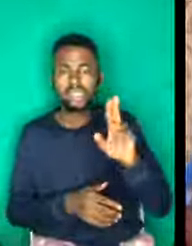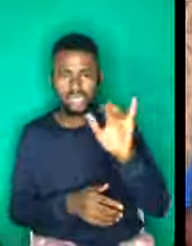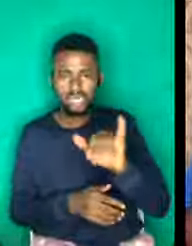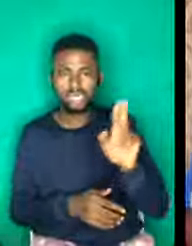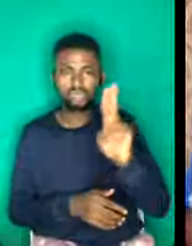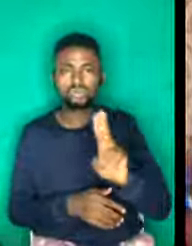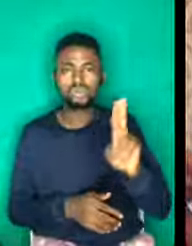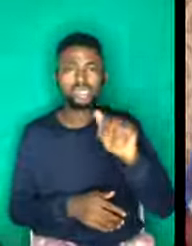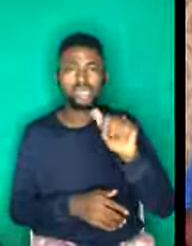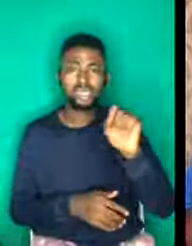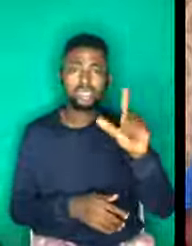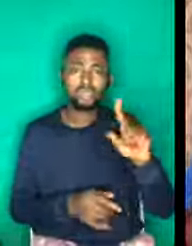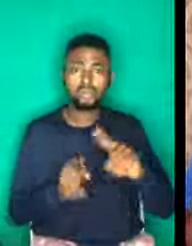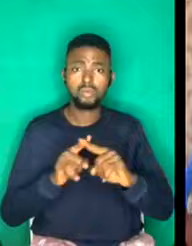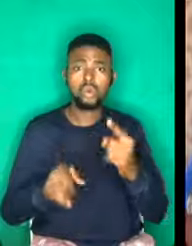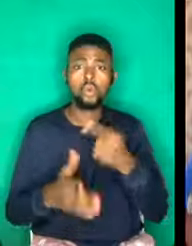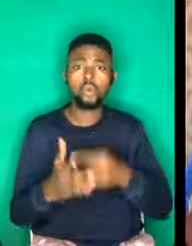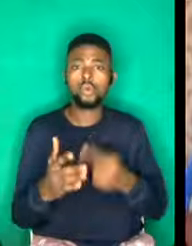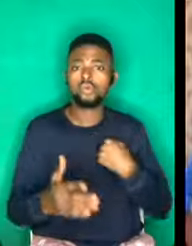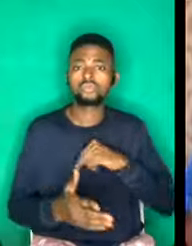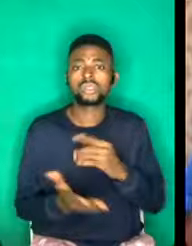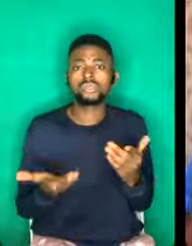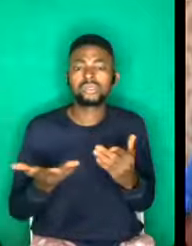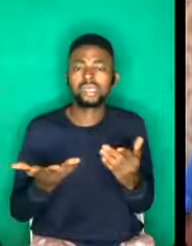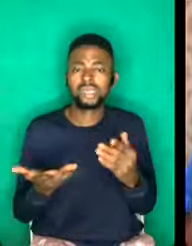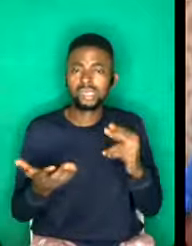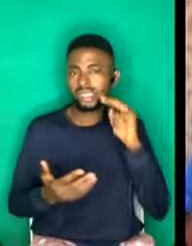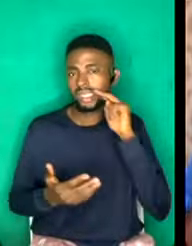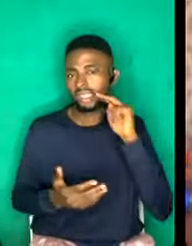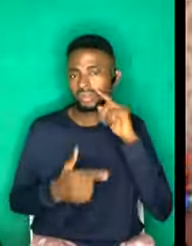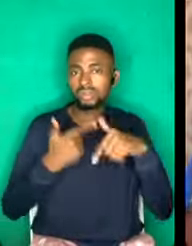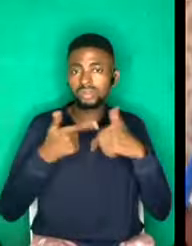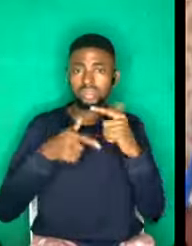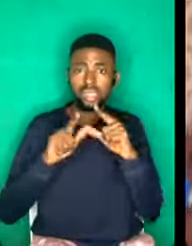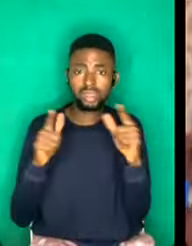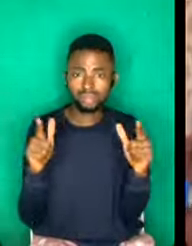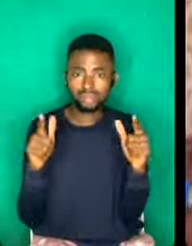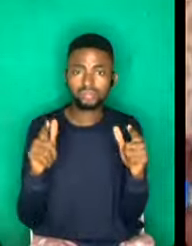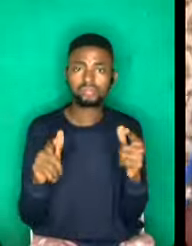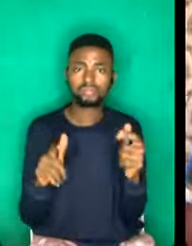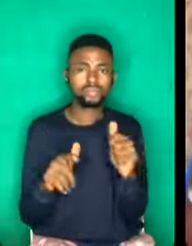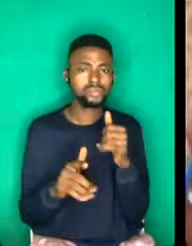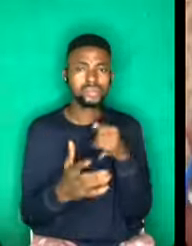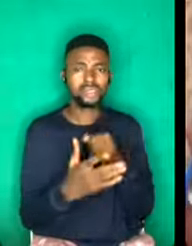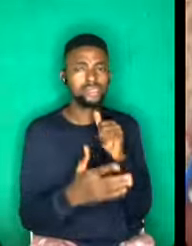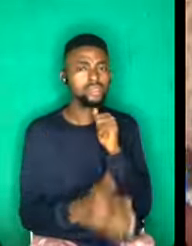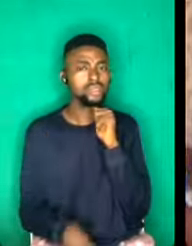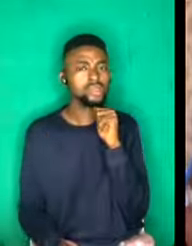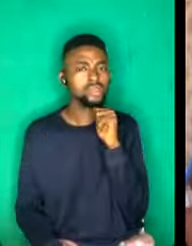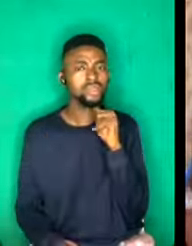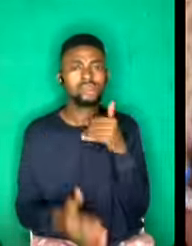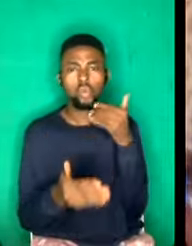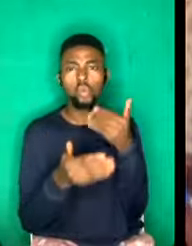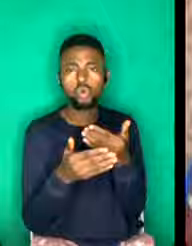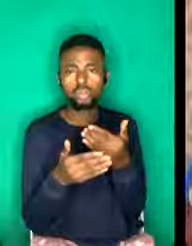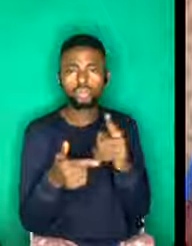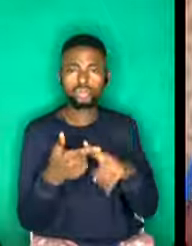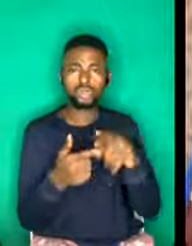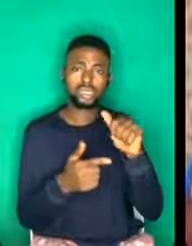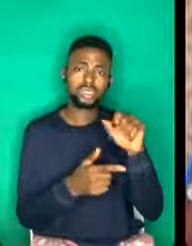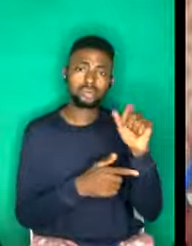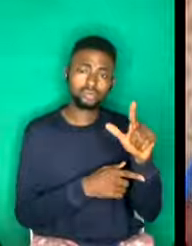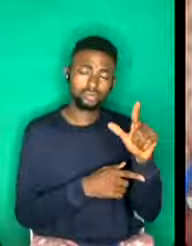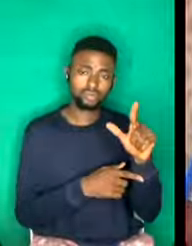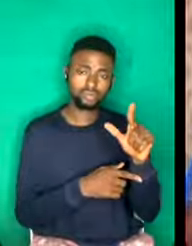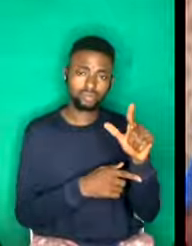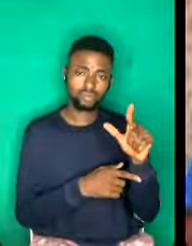we've been using is Nigerian Sign Language, and it's nothing. It's close to ASL, which is American Sign Language,